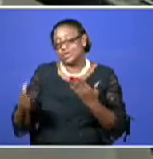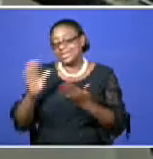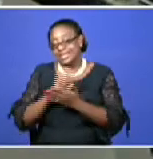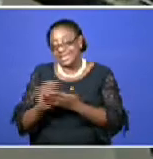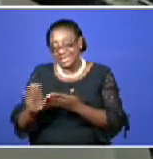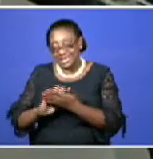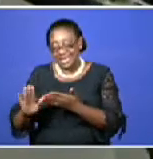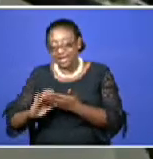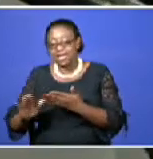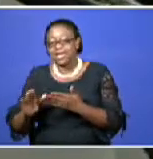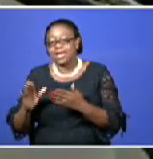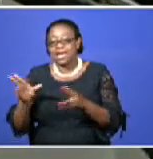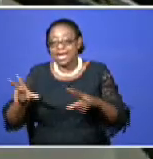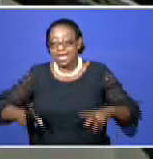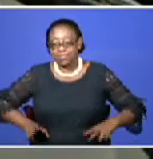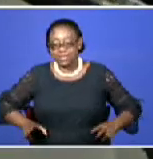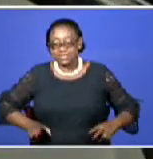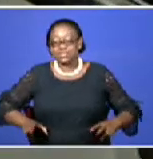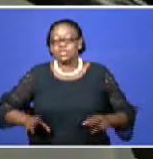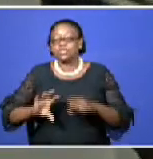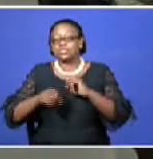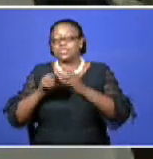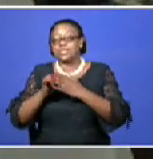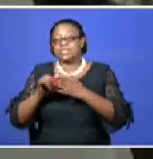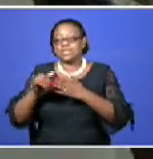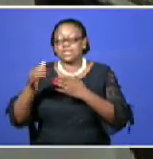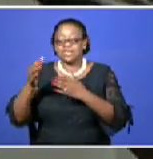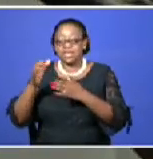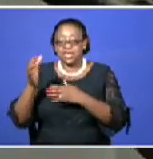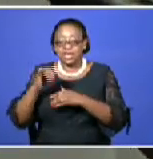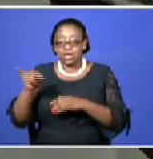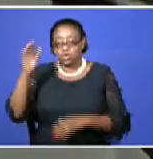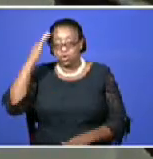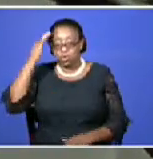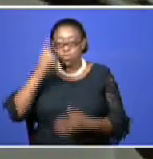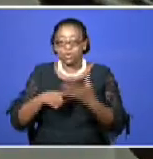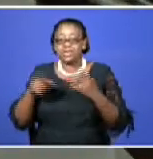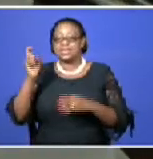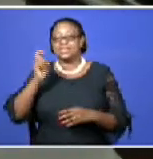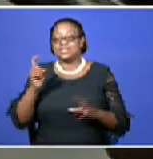and demand, that they are met. And they are met, you know, with the kind